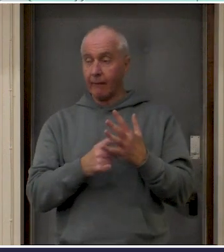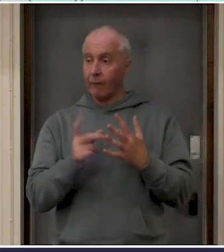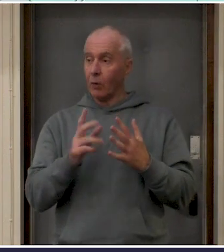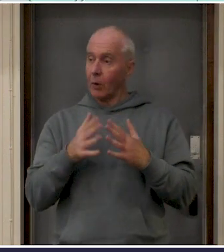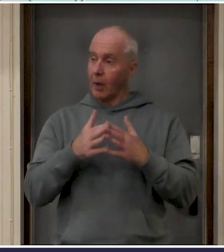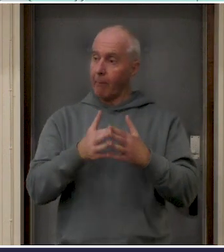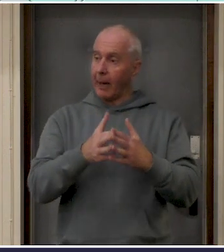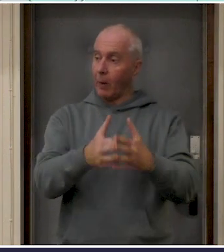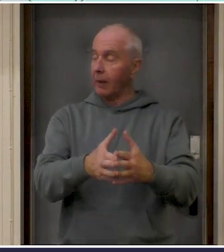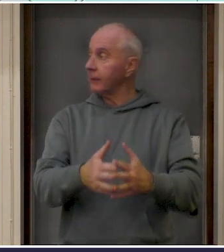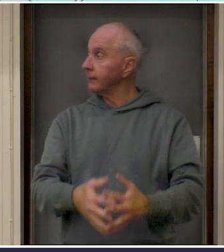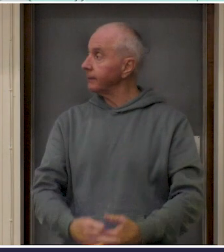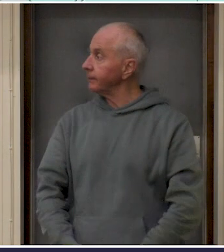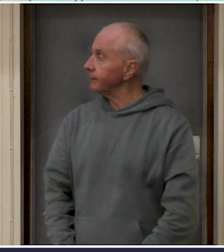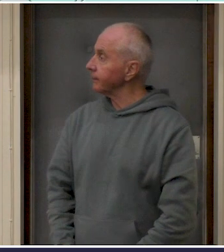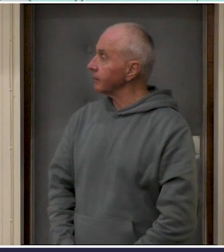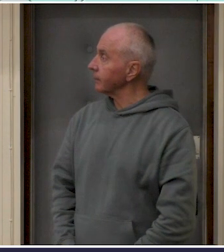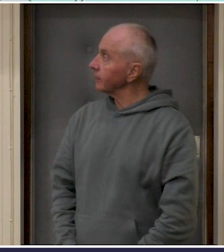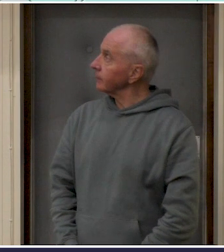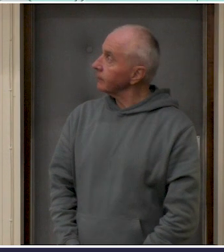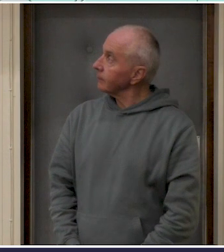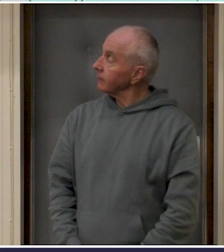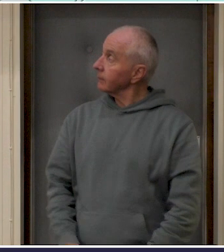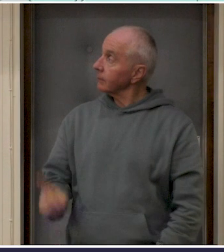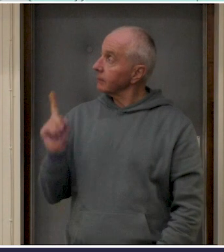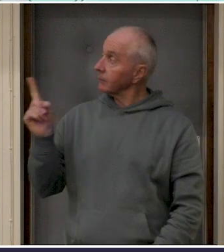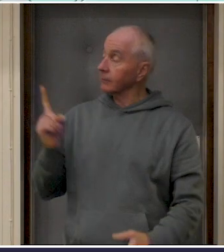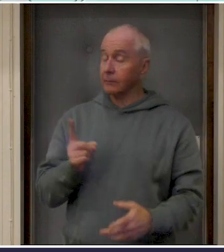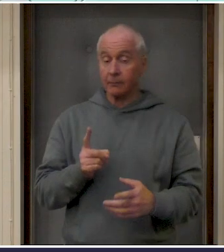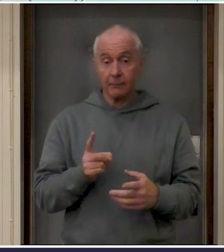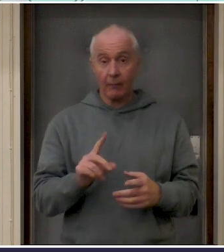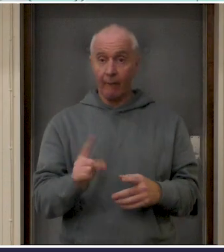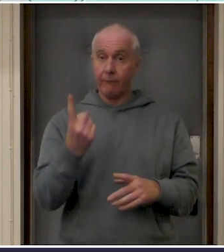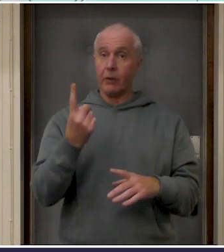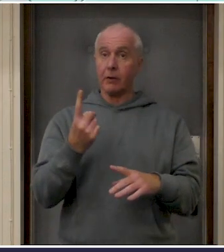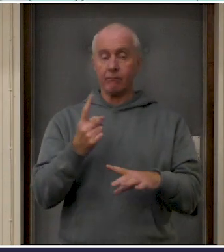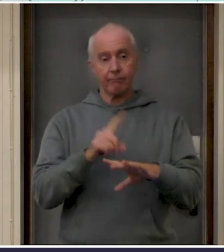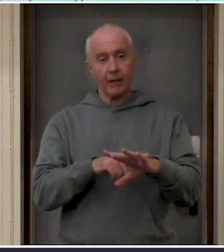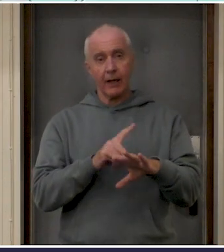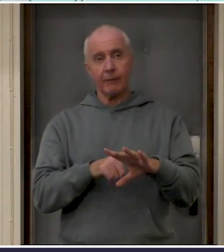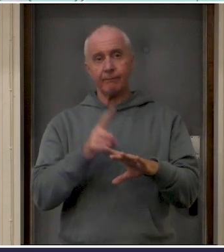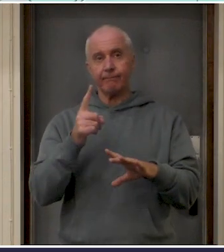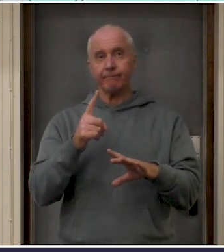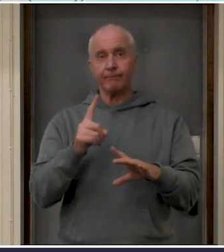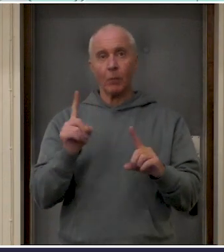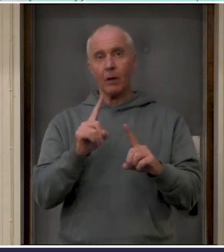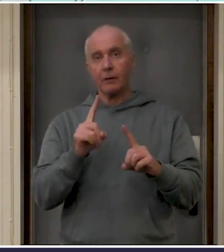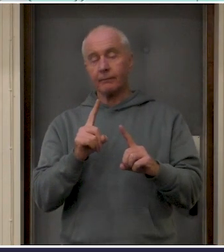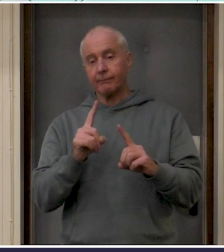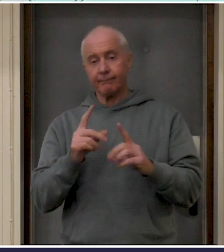polluting fuel we have. So this floating power plant, when it was conceived, the intent was that it was going to